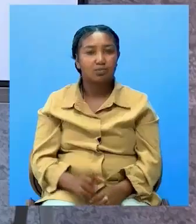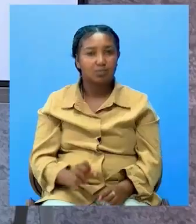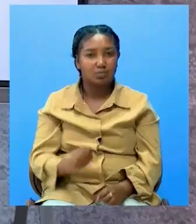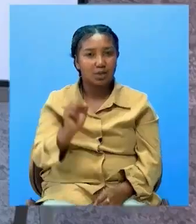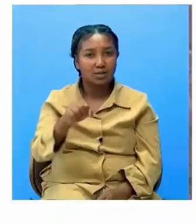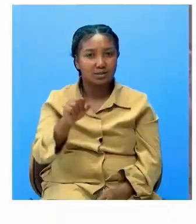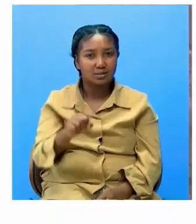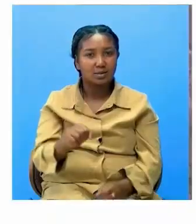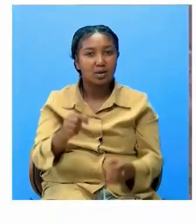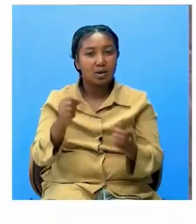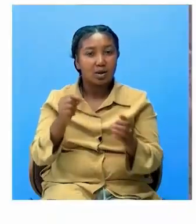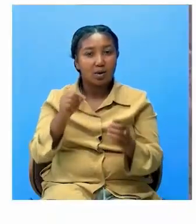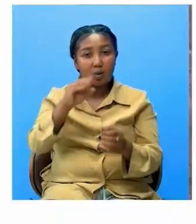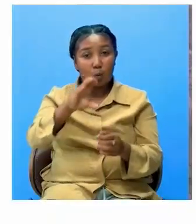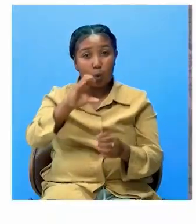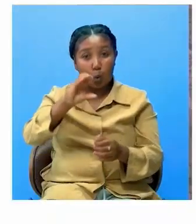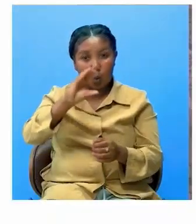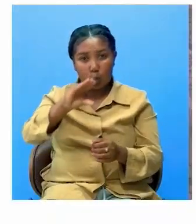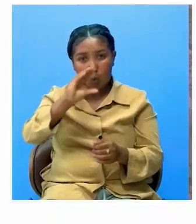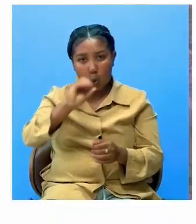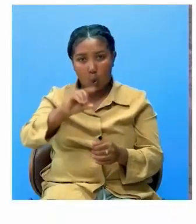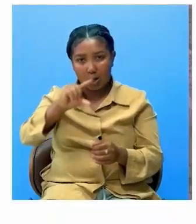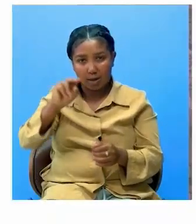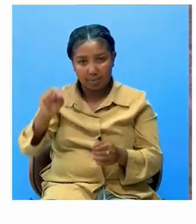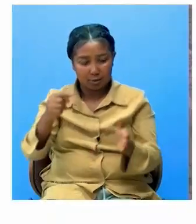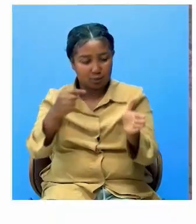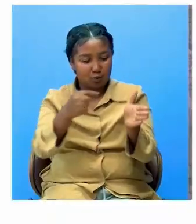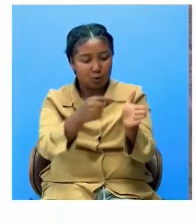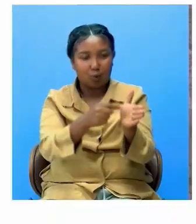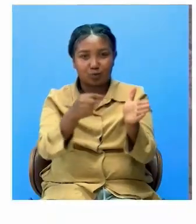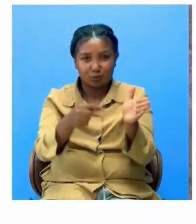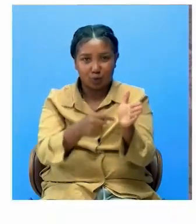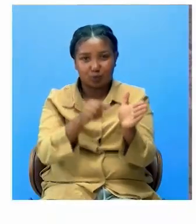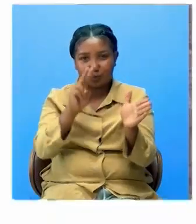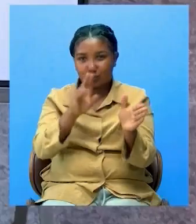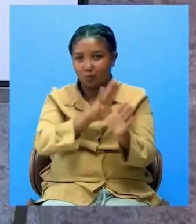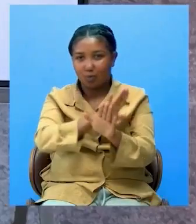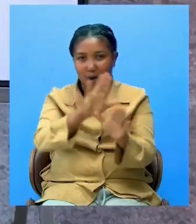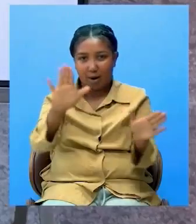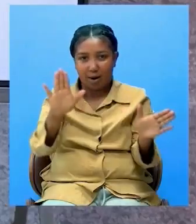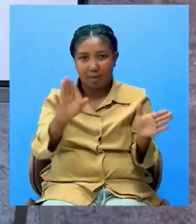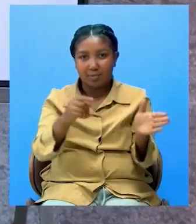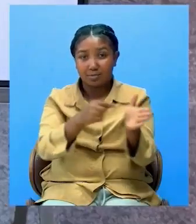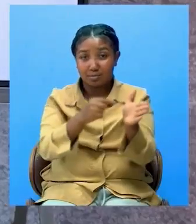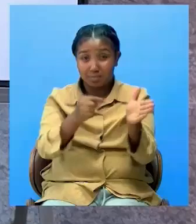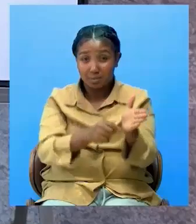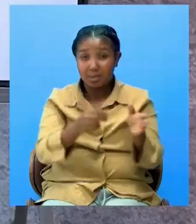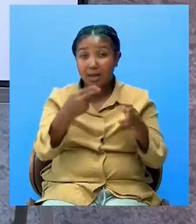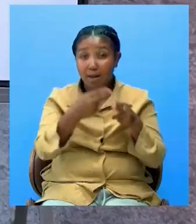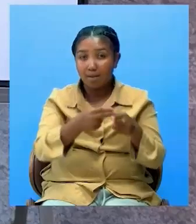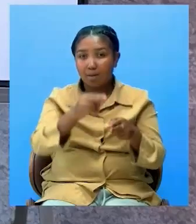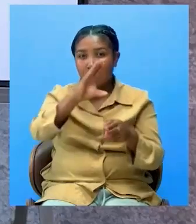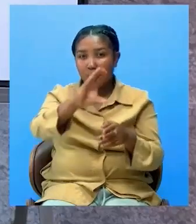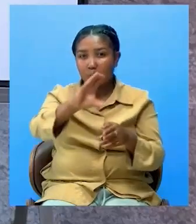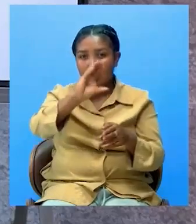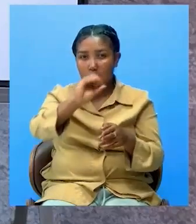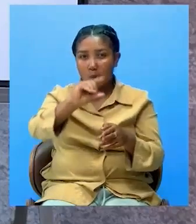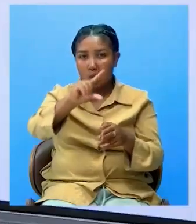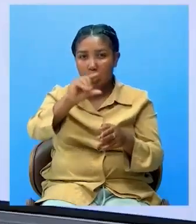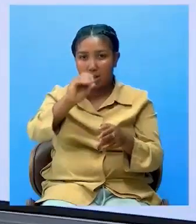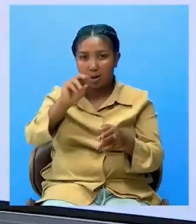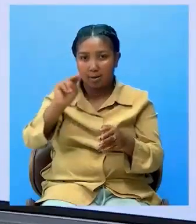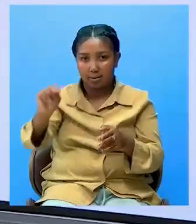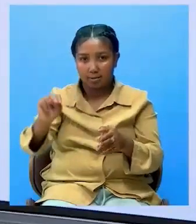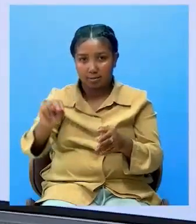Yes. Colon means just 2 dots. Just like this. Colon. Bear your mind. Don't forget this